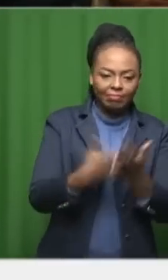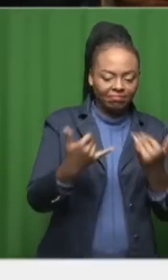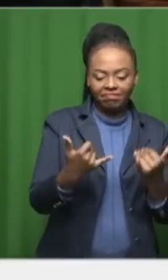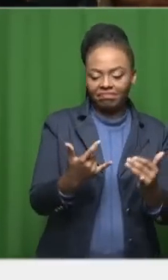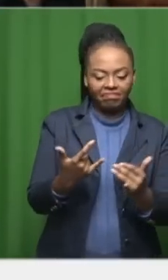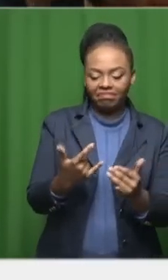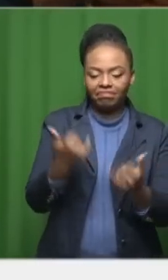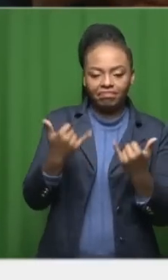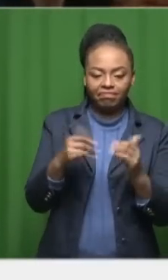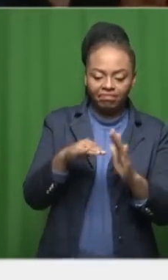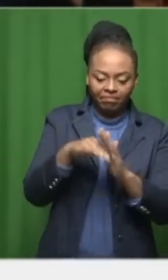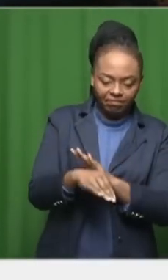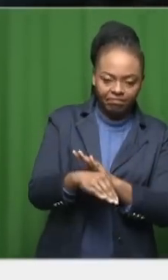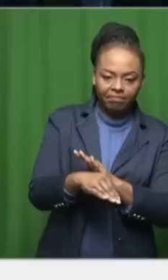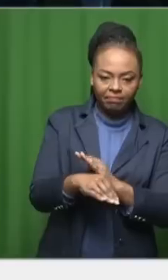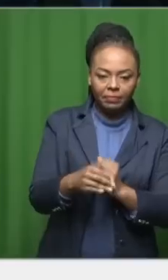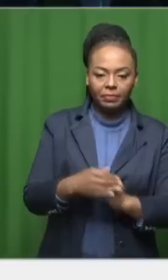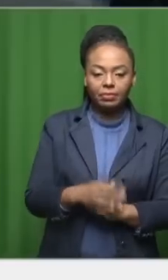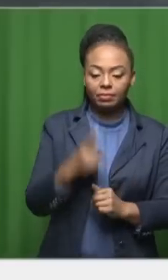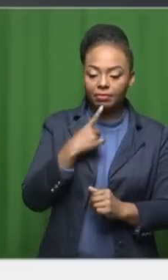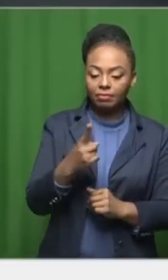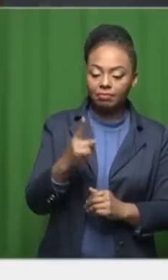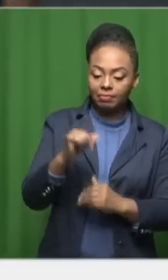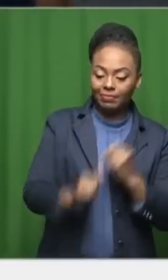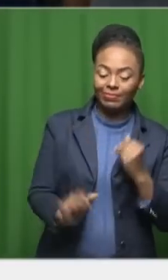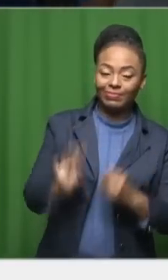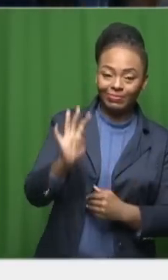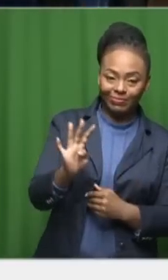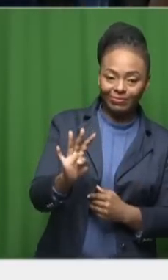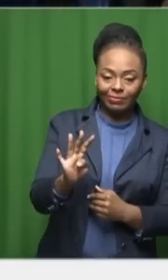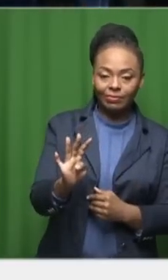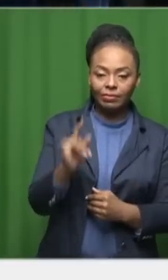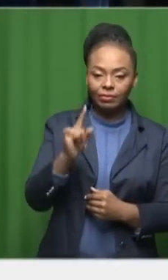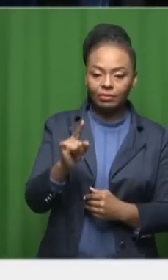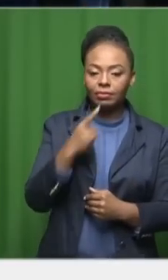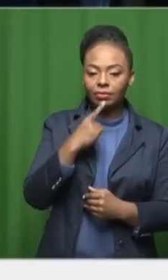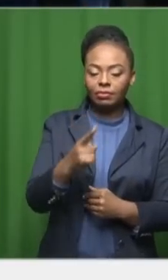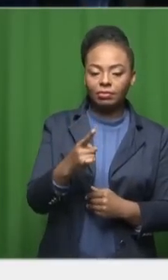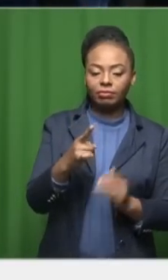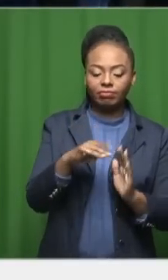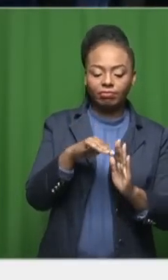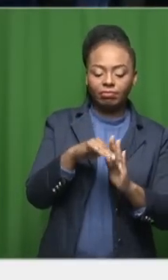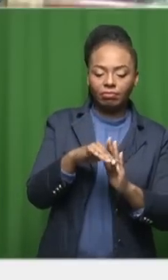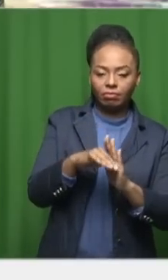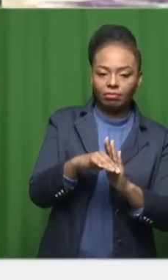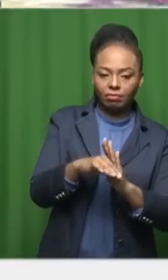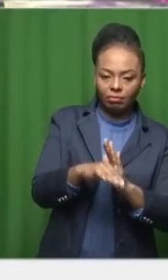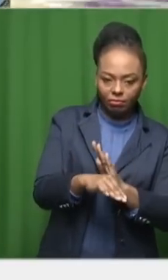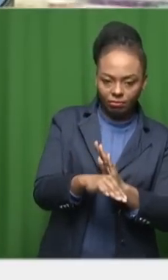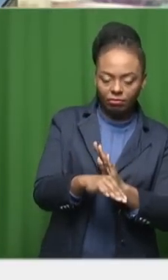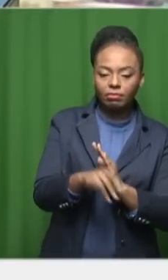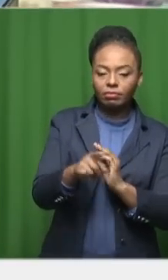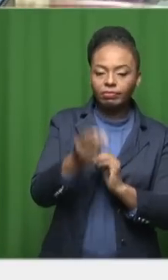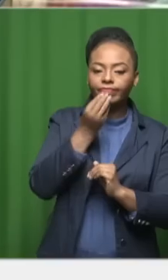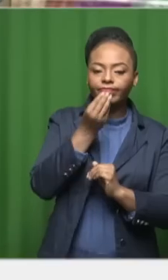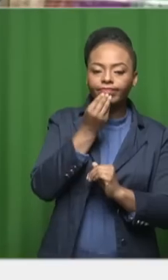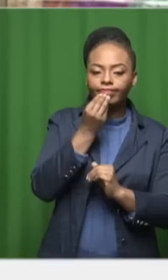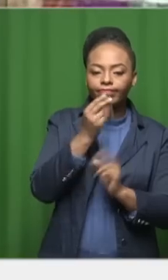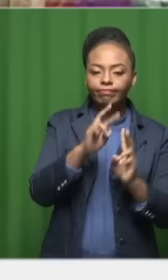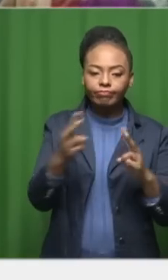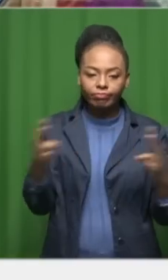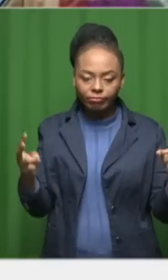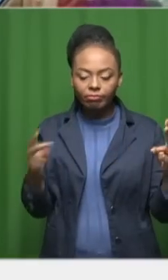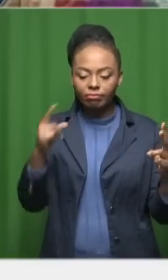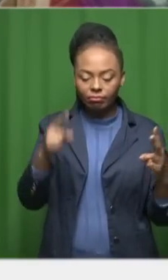research to suggest that it takes about 4 months from when commodity prices start to decrease for that to filter through to